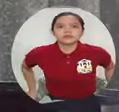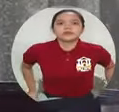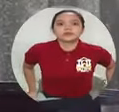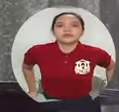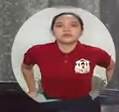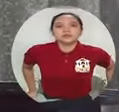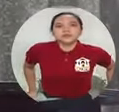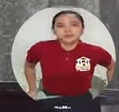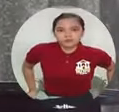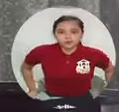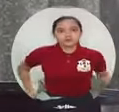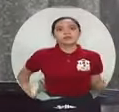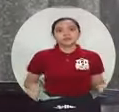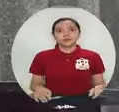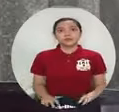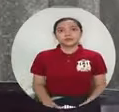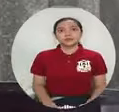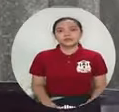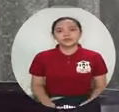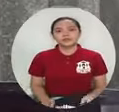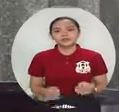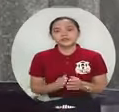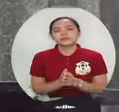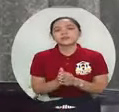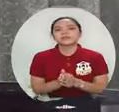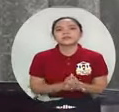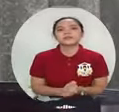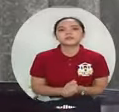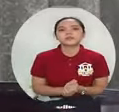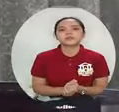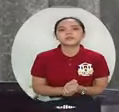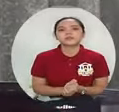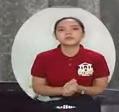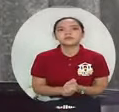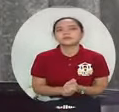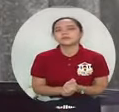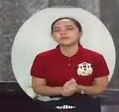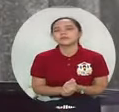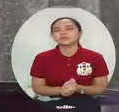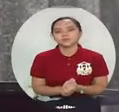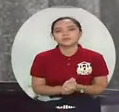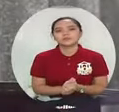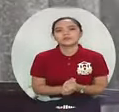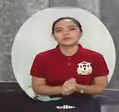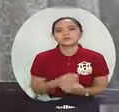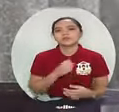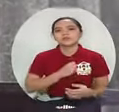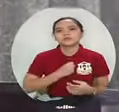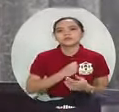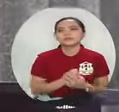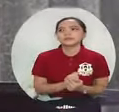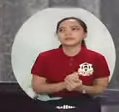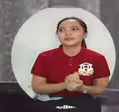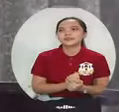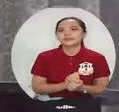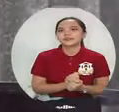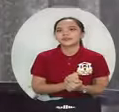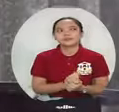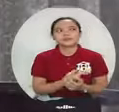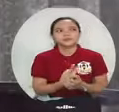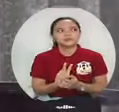of all, first fruit giving has been one of the first revelations God gave to the first family on earth. You find that in Genesis chapter